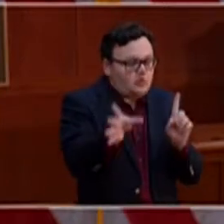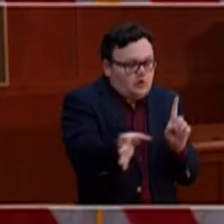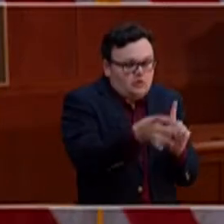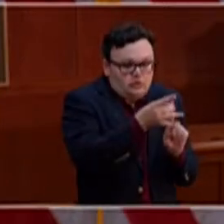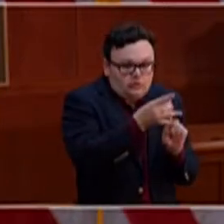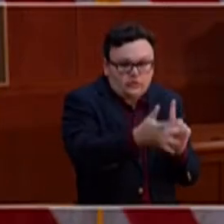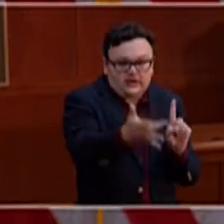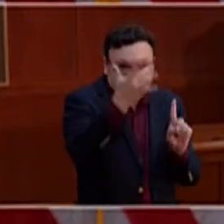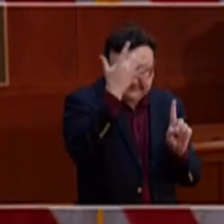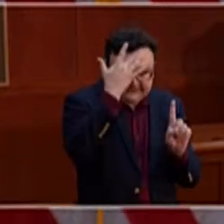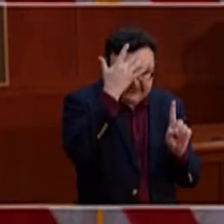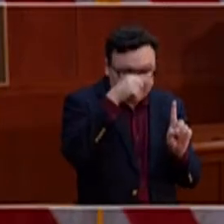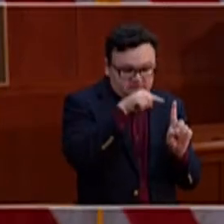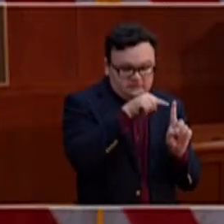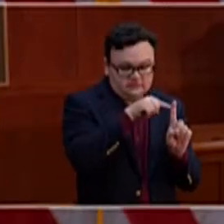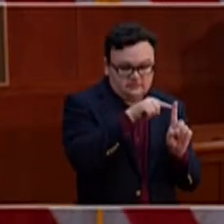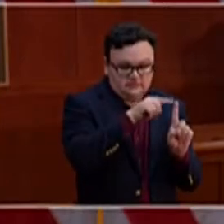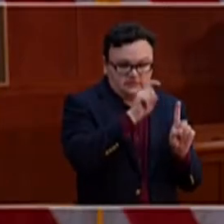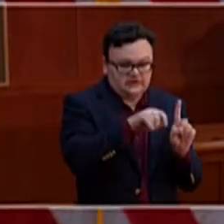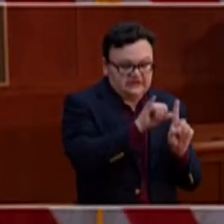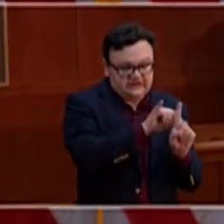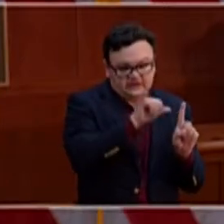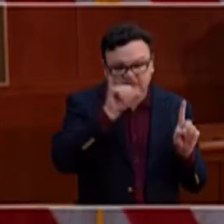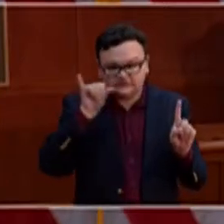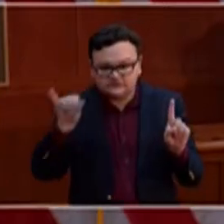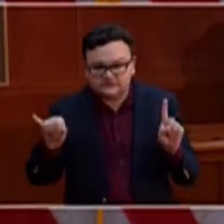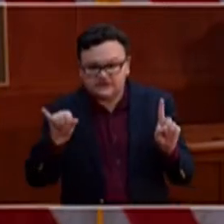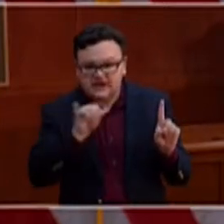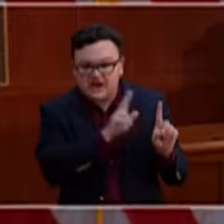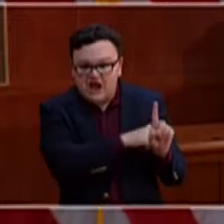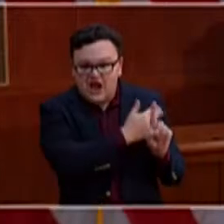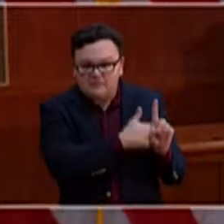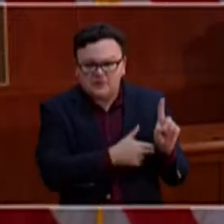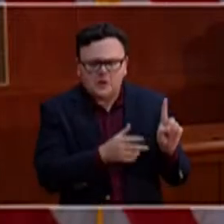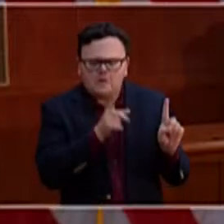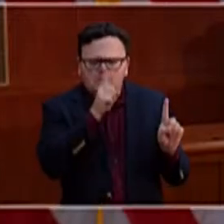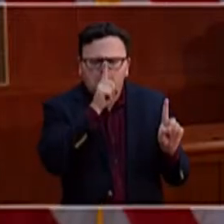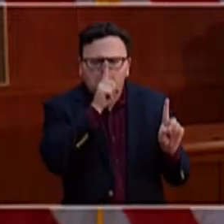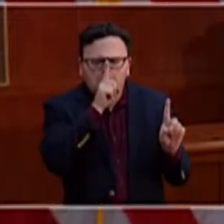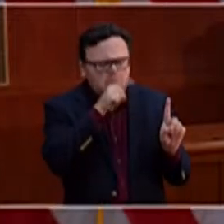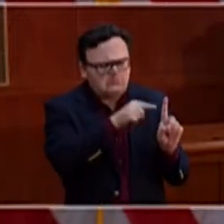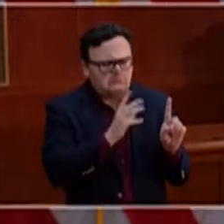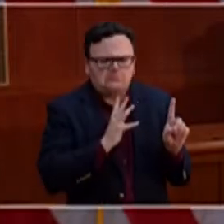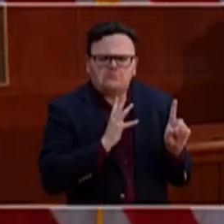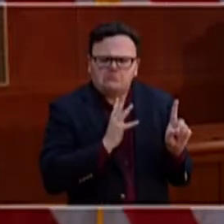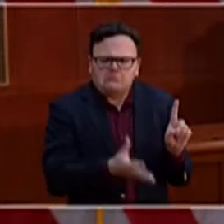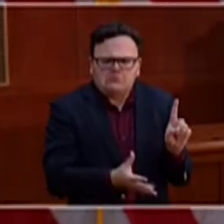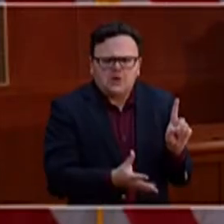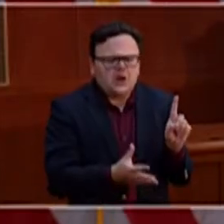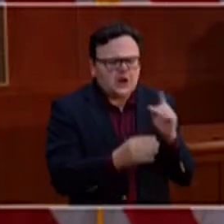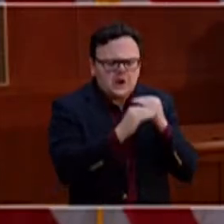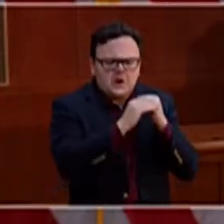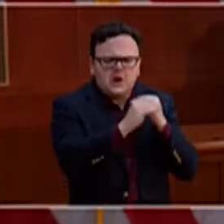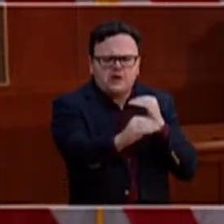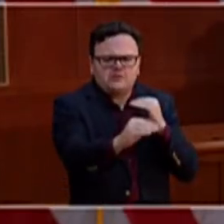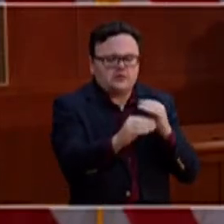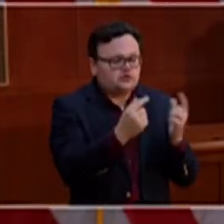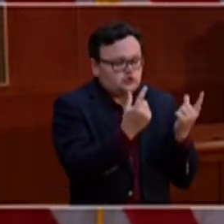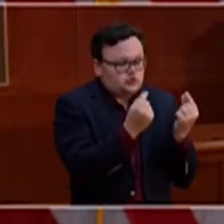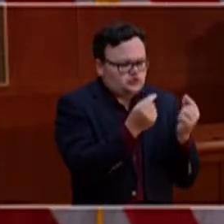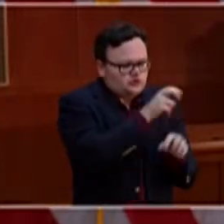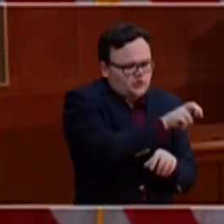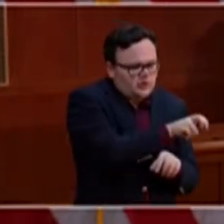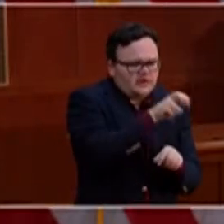do not necessarily require a hospital level of care. They're medically stable, which is a good thing. And so these COVID nursing homes